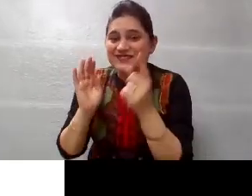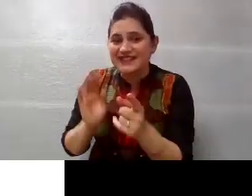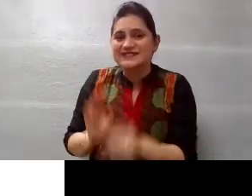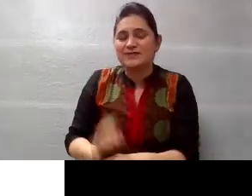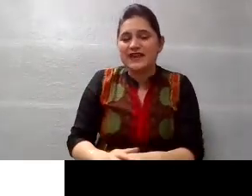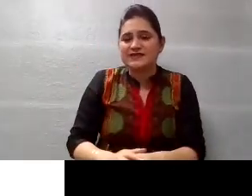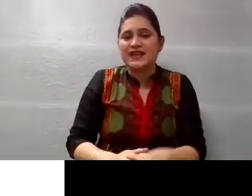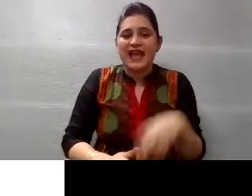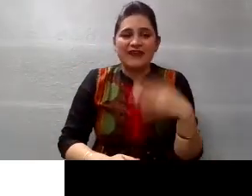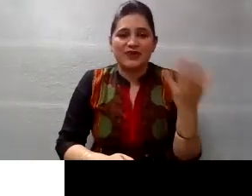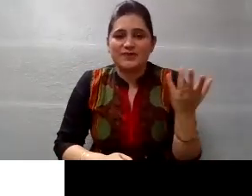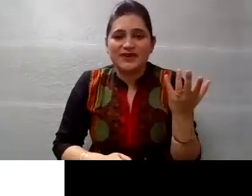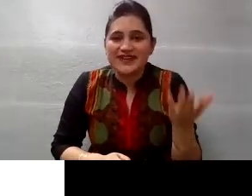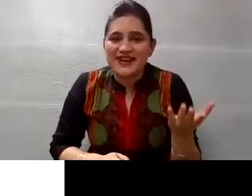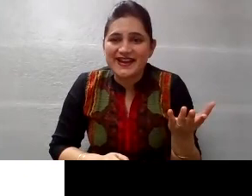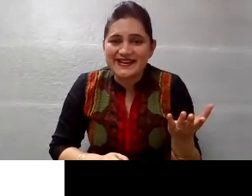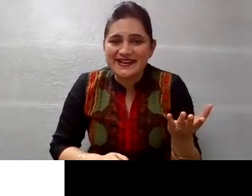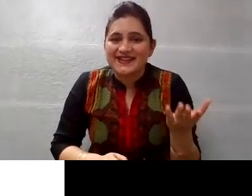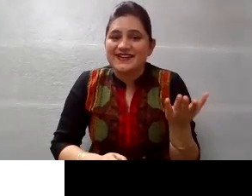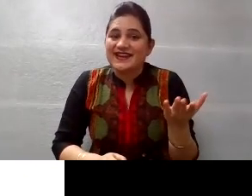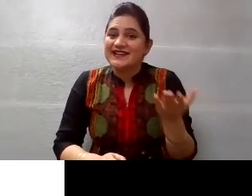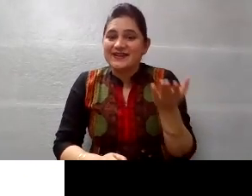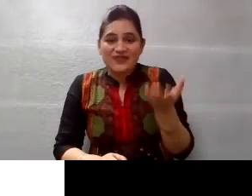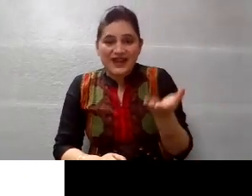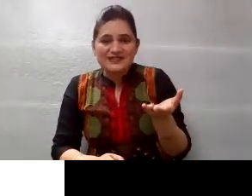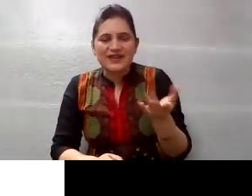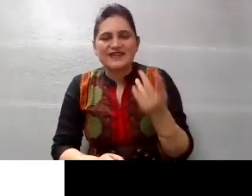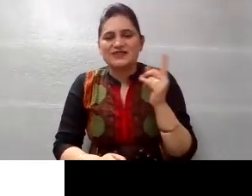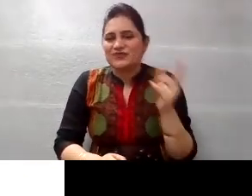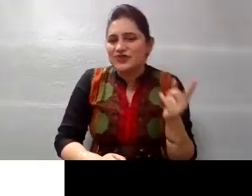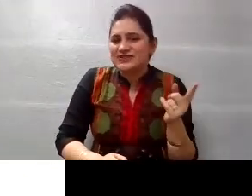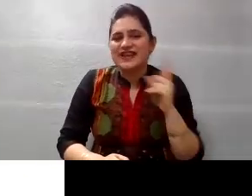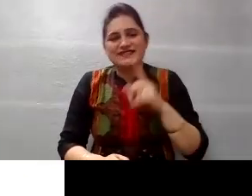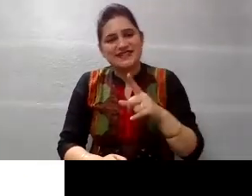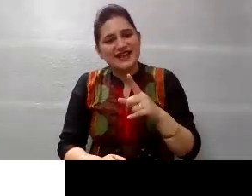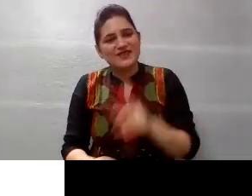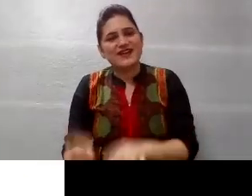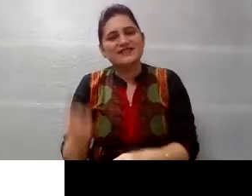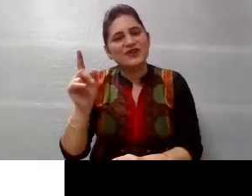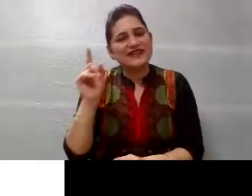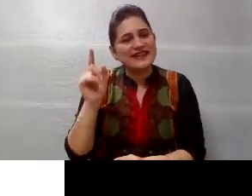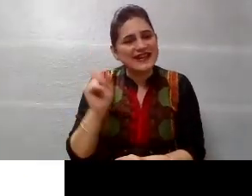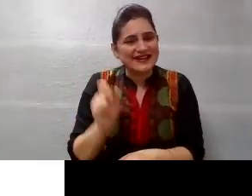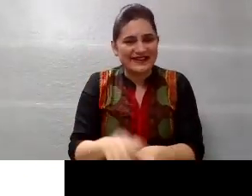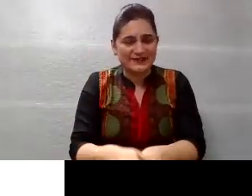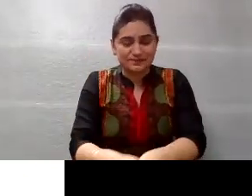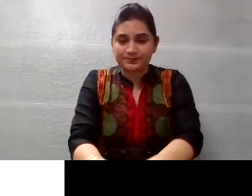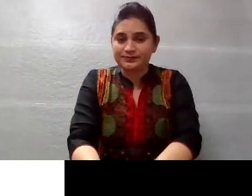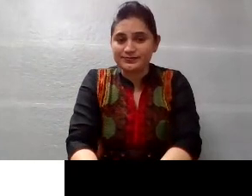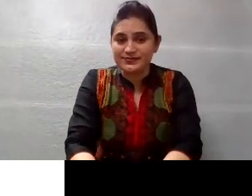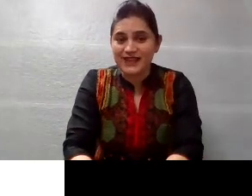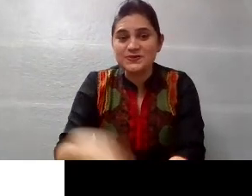Yes. Tens place. And what about nine? Nine in ones place. So four tens. Nine ones. Forty nine.